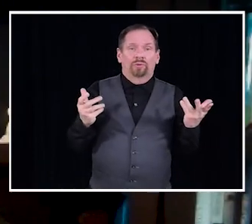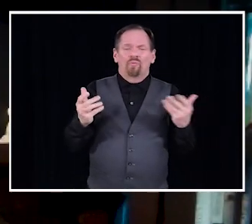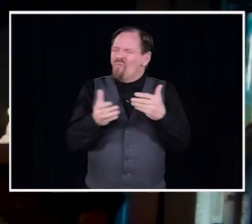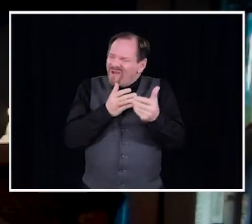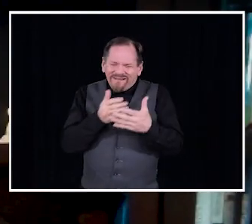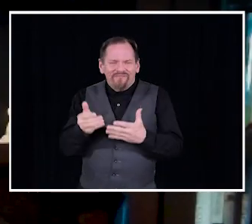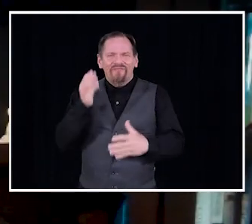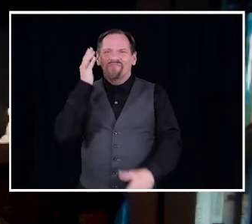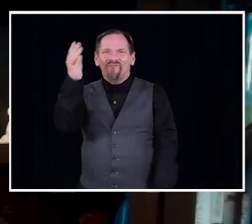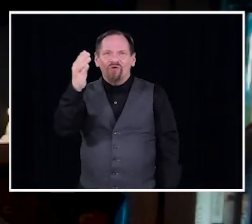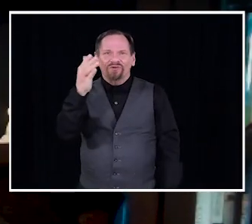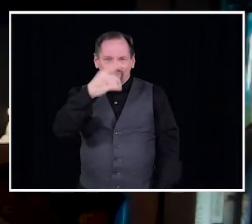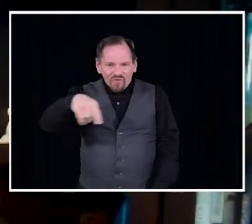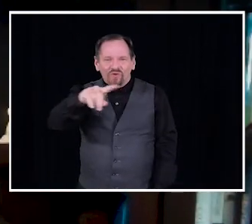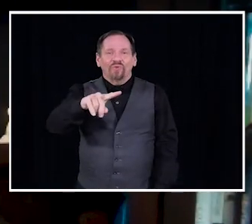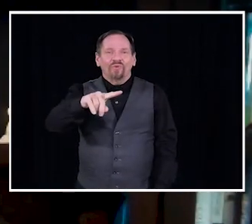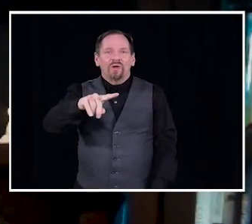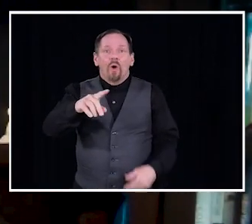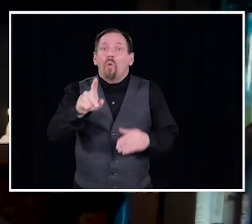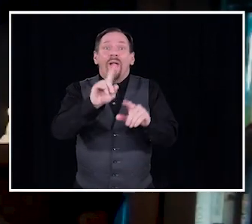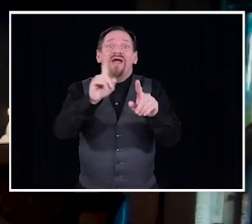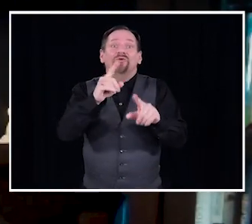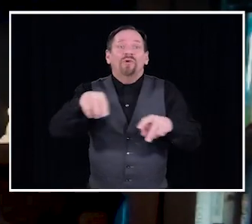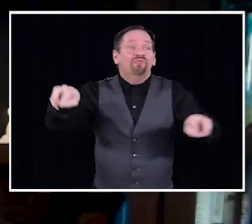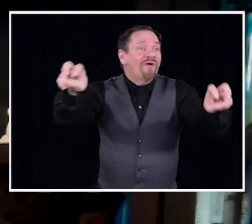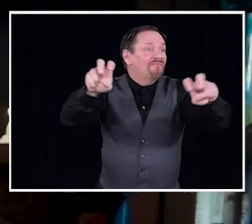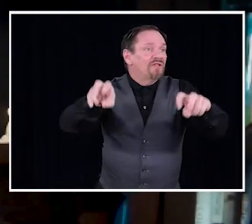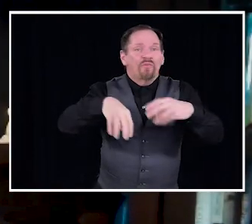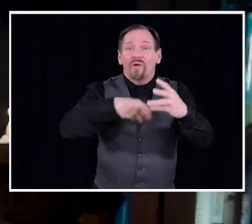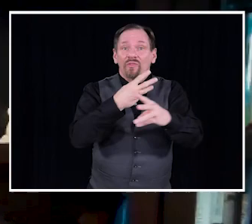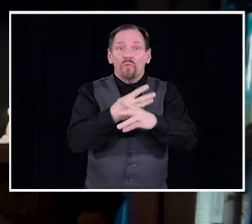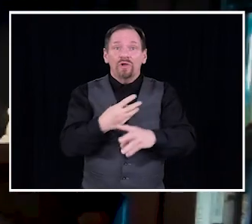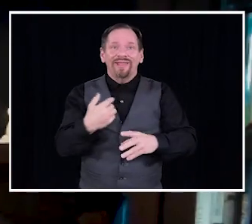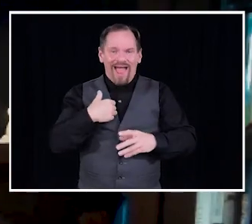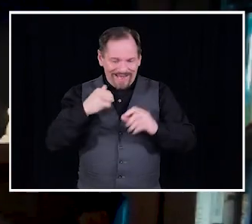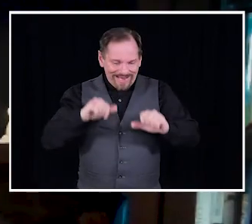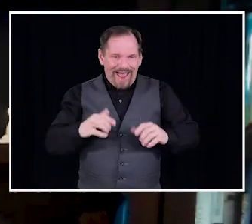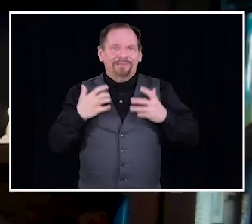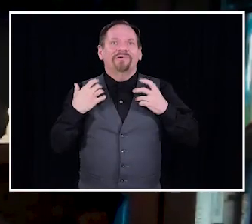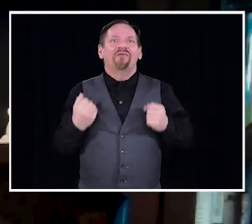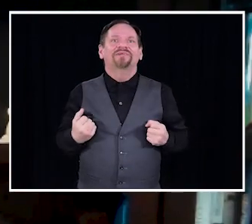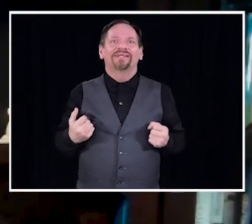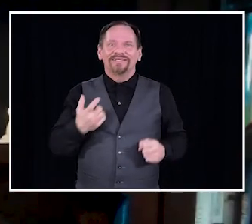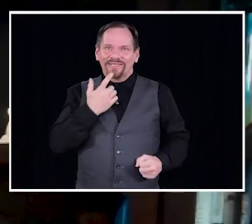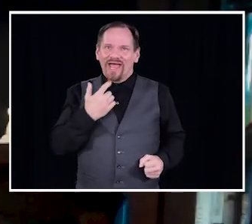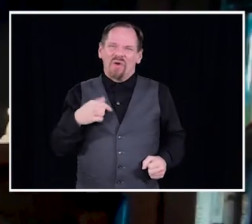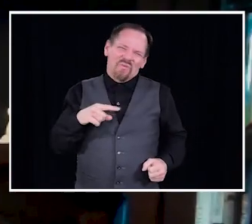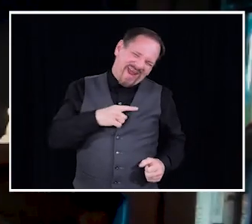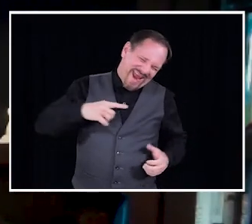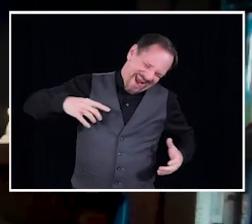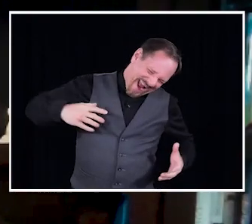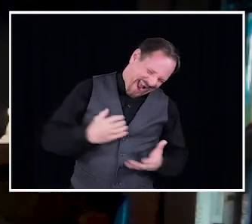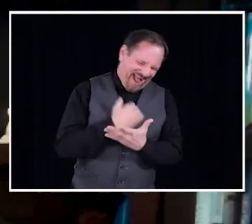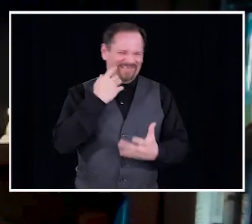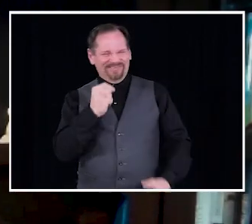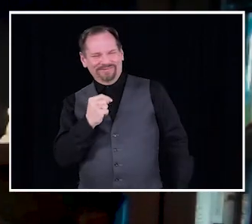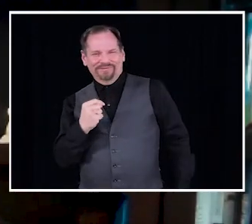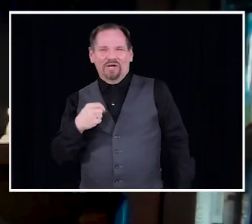future holds for this class, wherever we are across the world, I can confidently say, we got